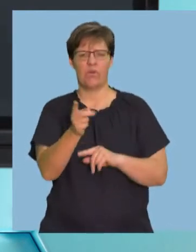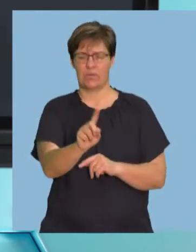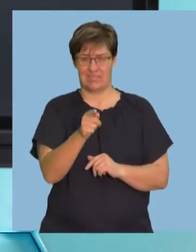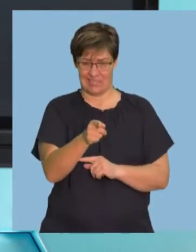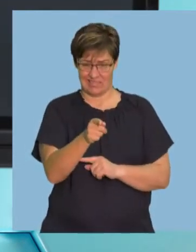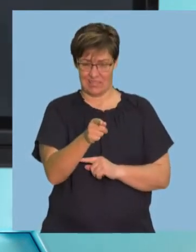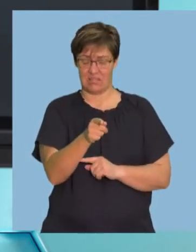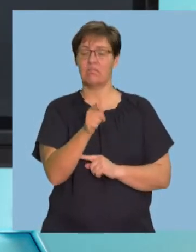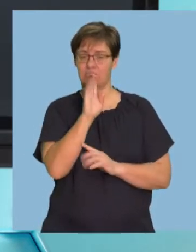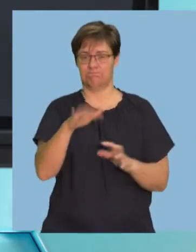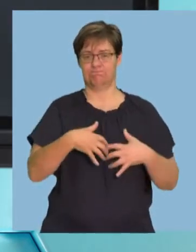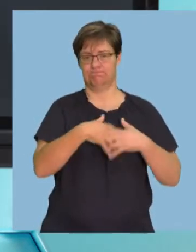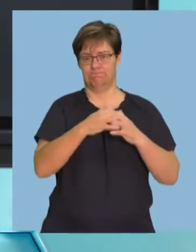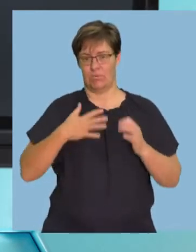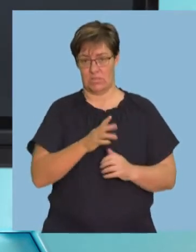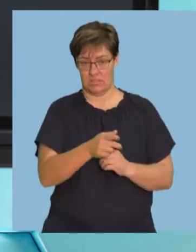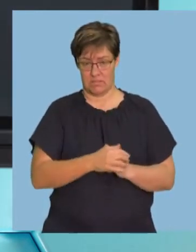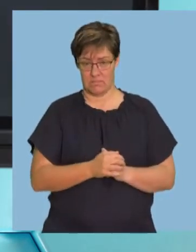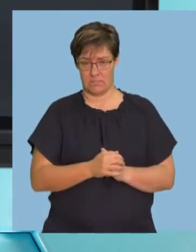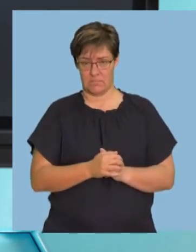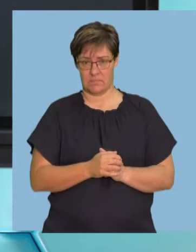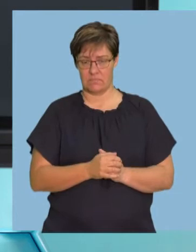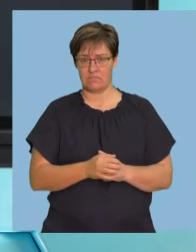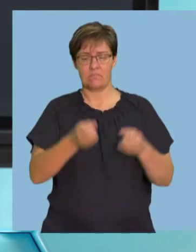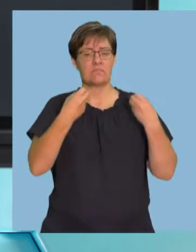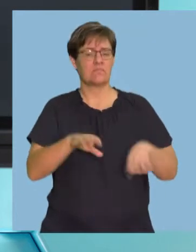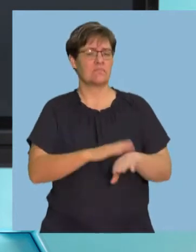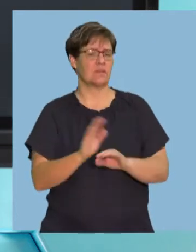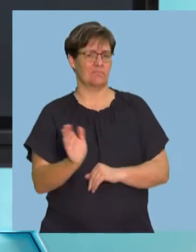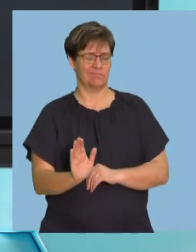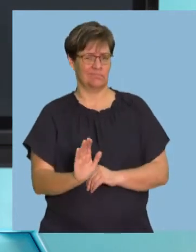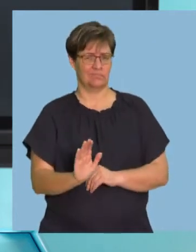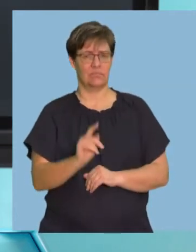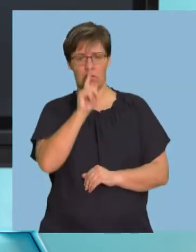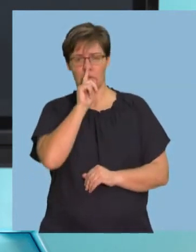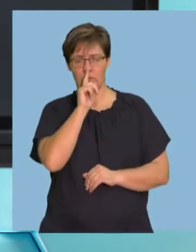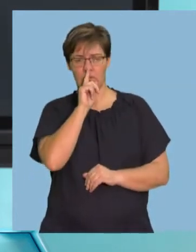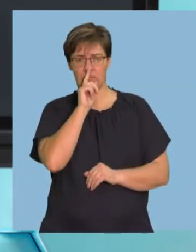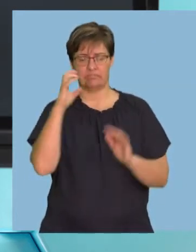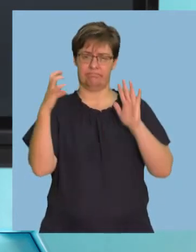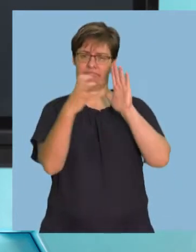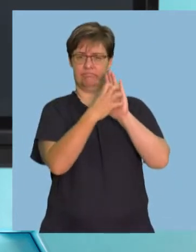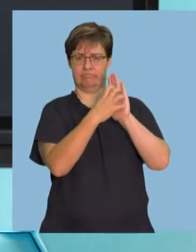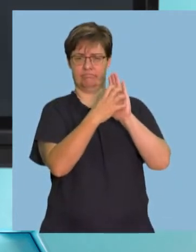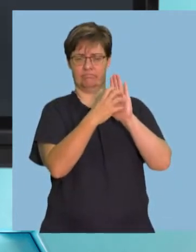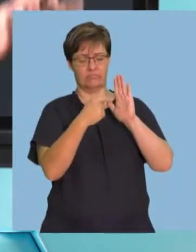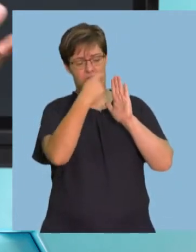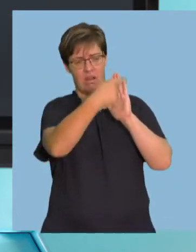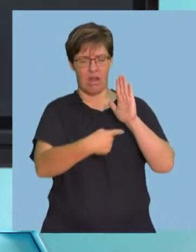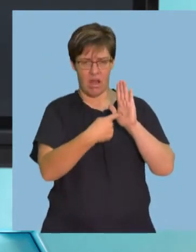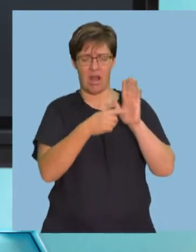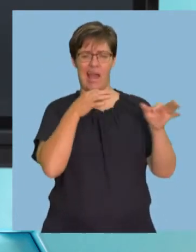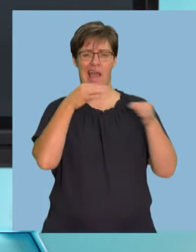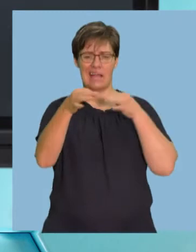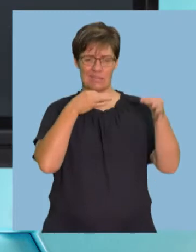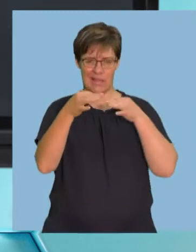want to establish, okay? So without any waste of time, let's look at the flow chart, which actually outlines,